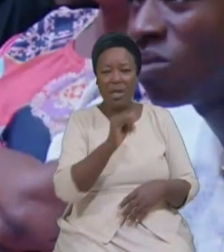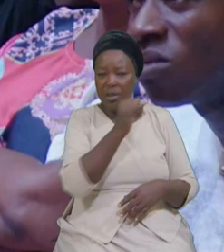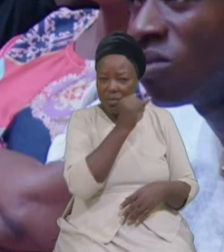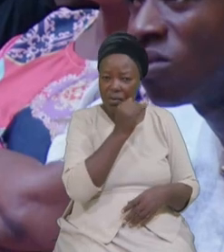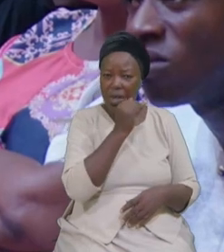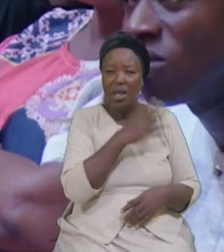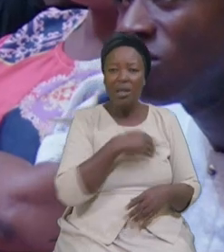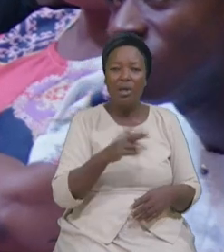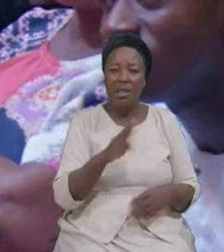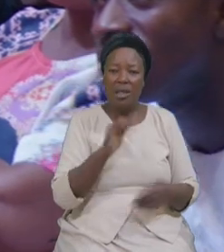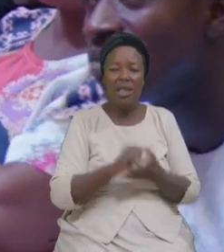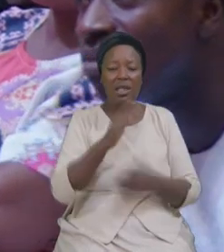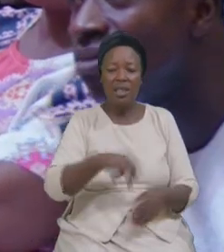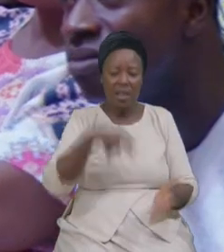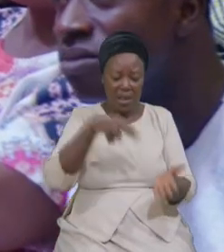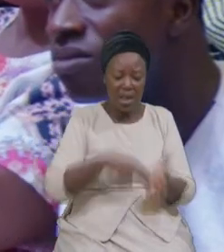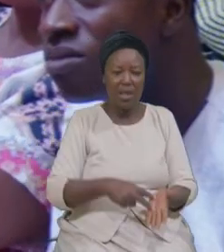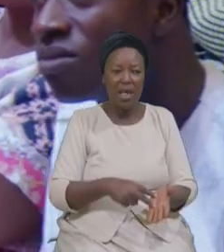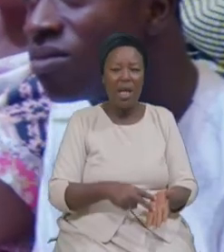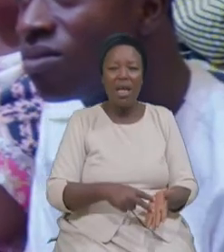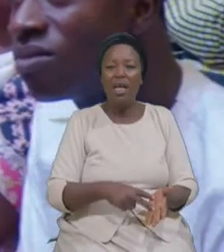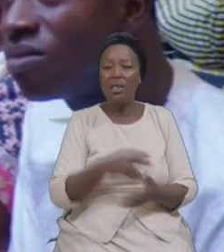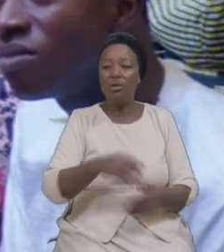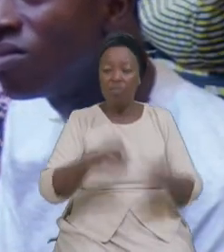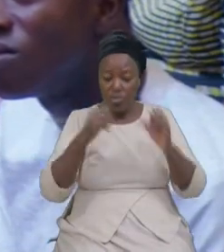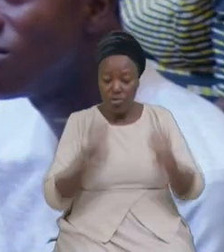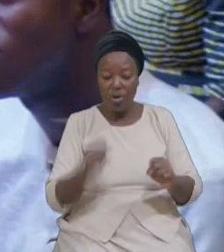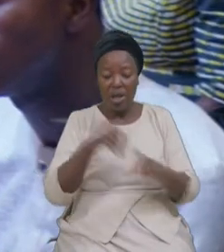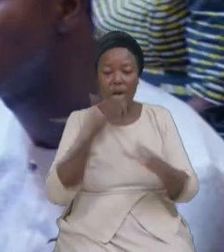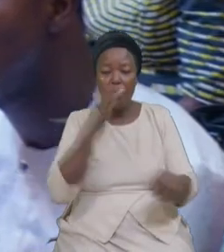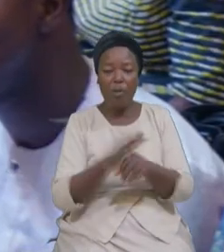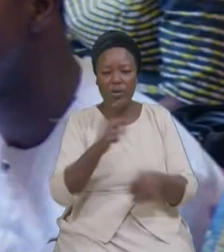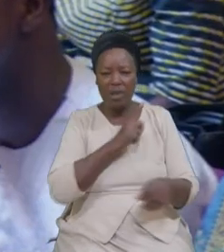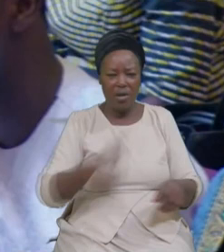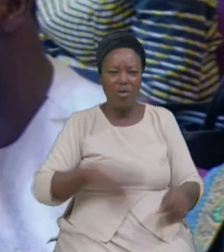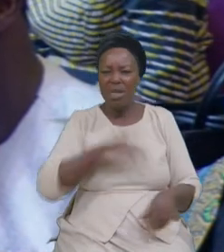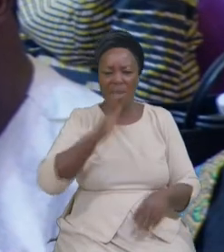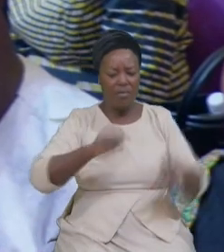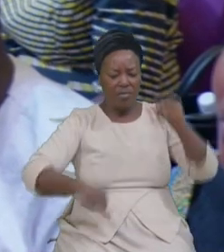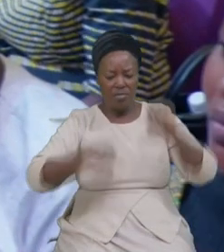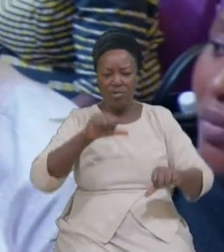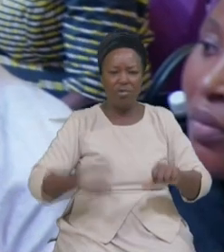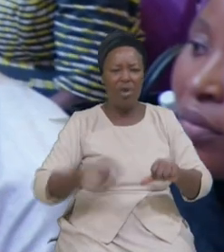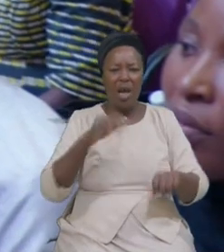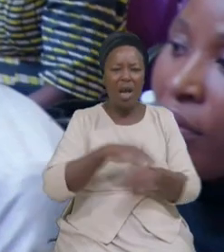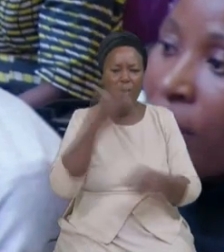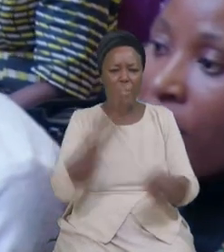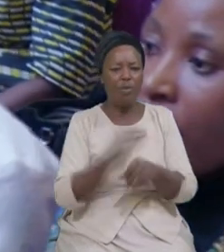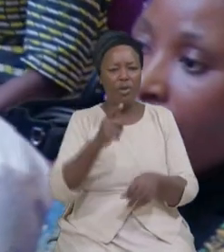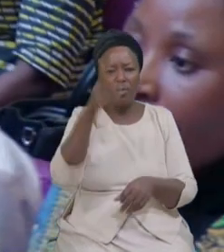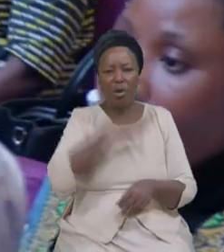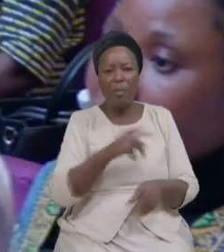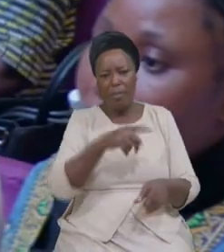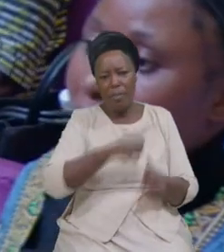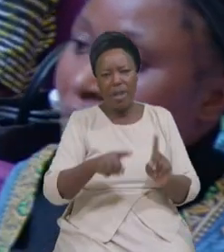he staggered not at the promise of God through unbelief, but he was strong in faith. And if